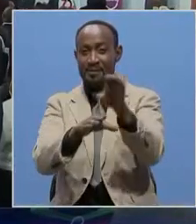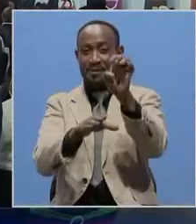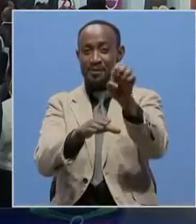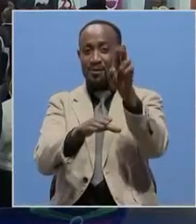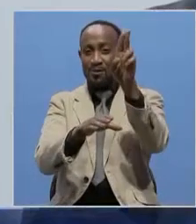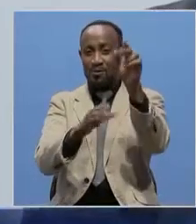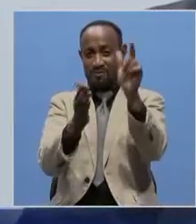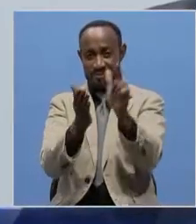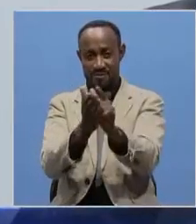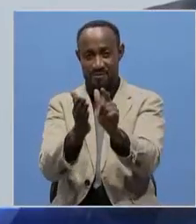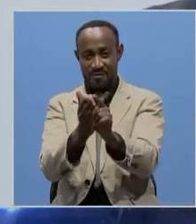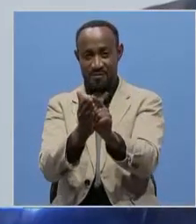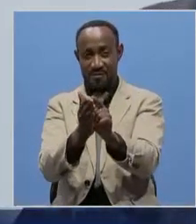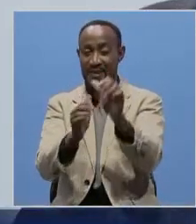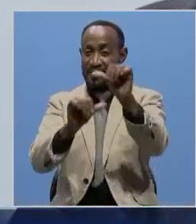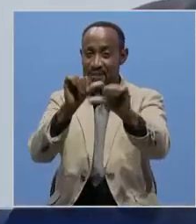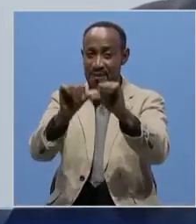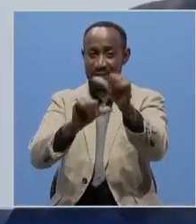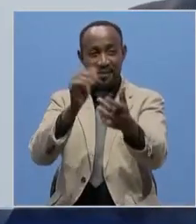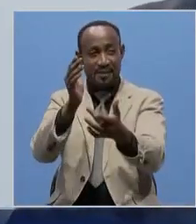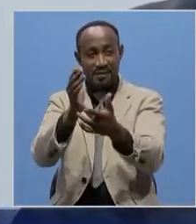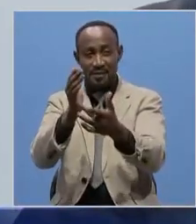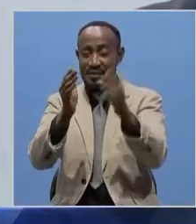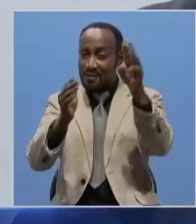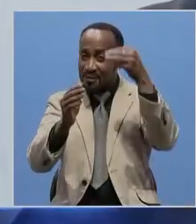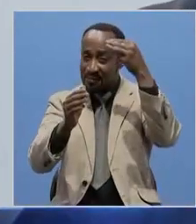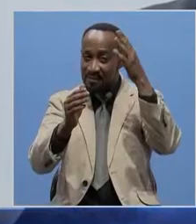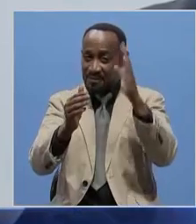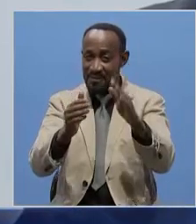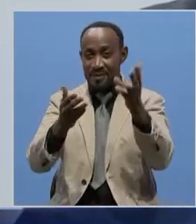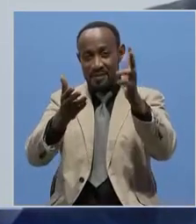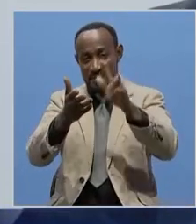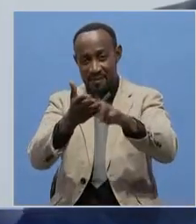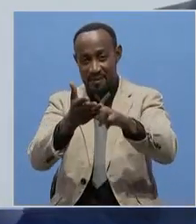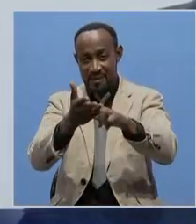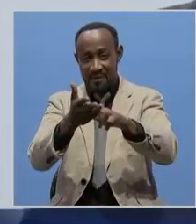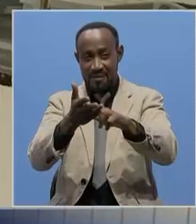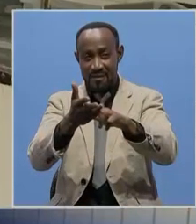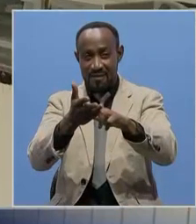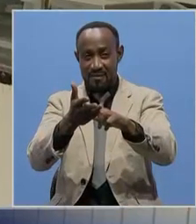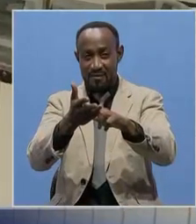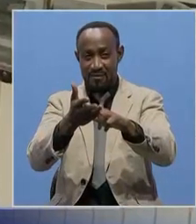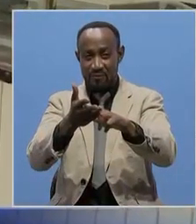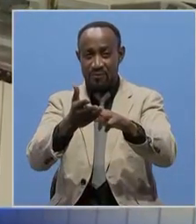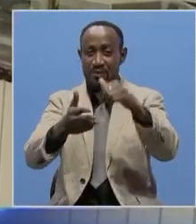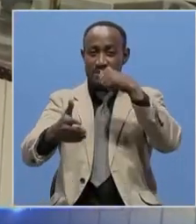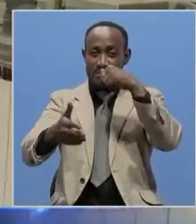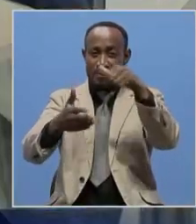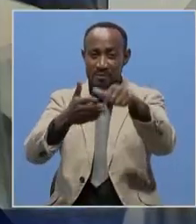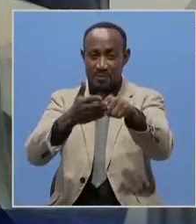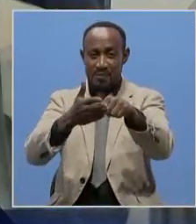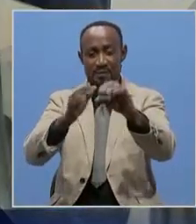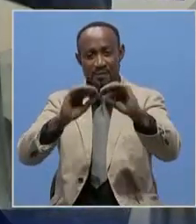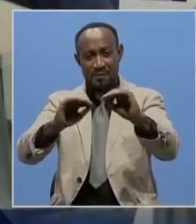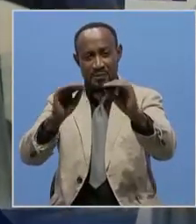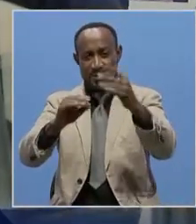Lusaka. Technology and Science Minister FELIX MUTATI is excited with the deal, which will see ZAMPOST turn to technology for